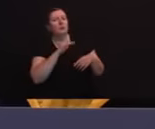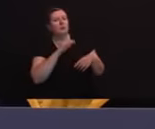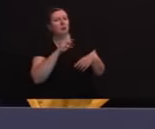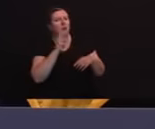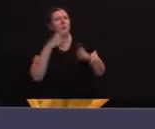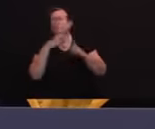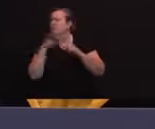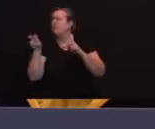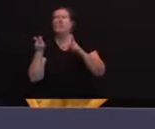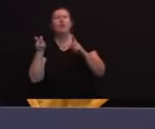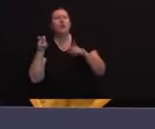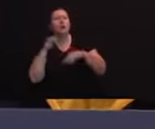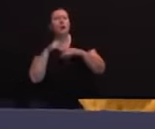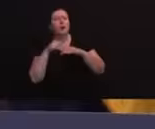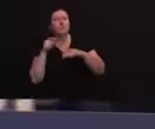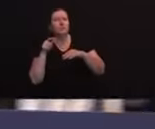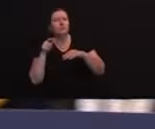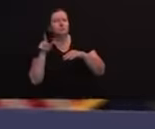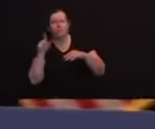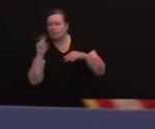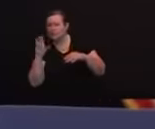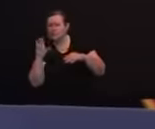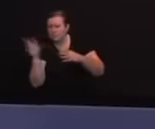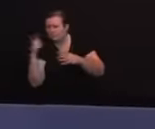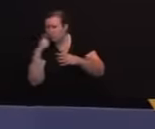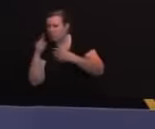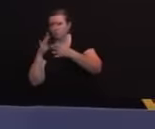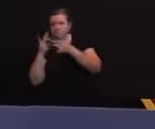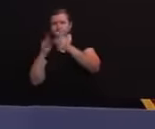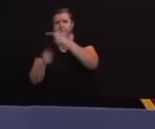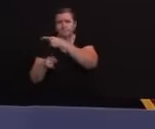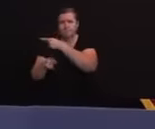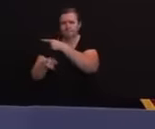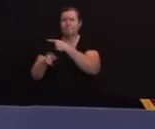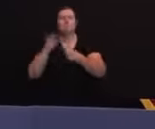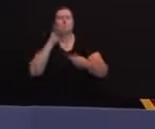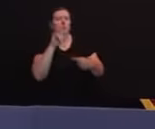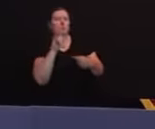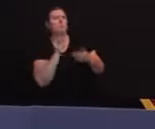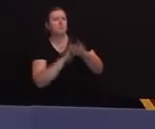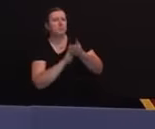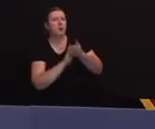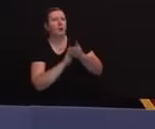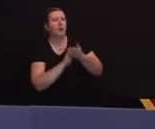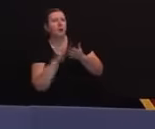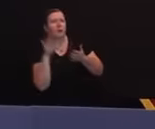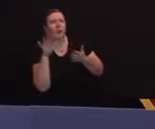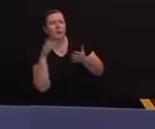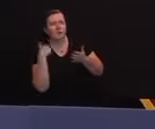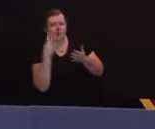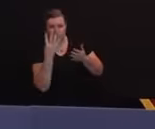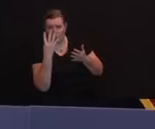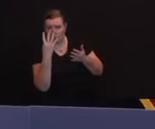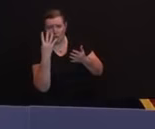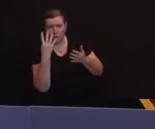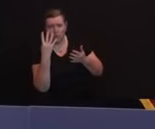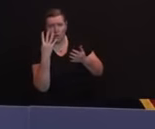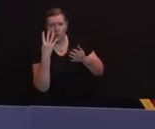remarks, but any more color you got? We have one, two, three, four on